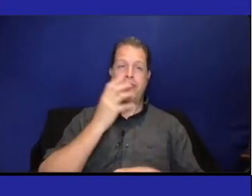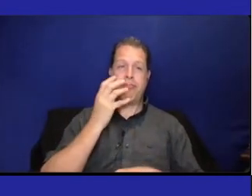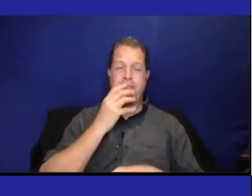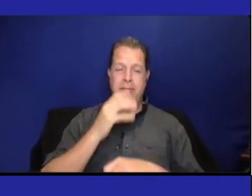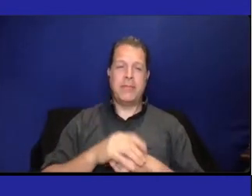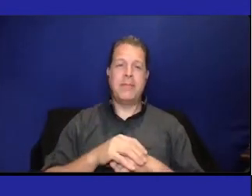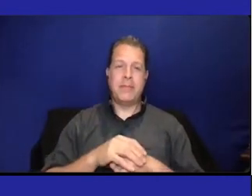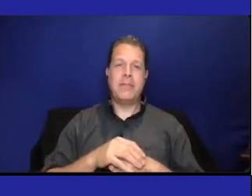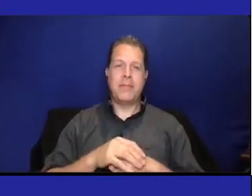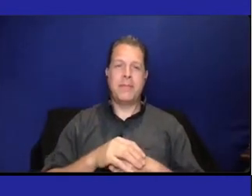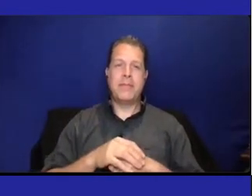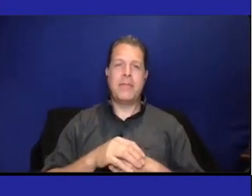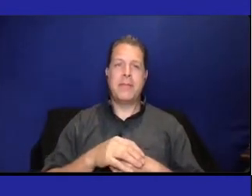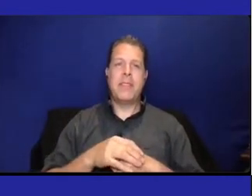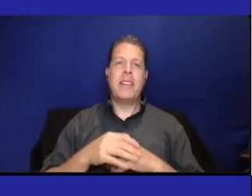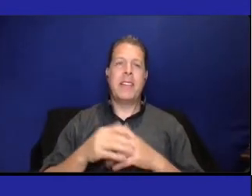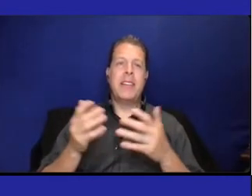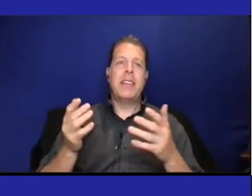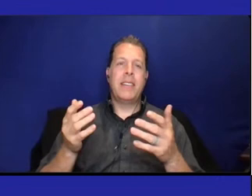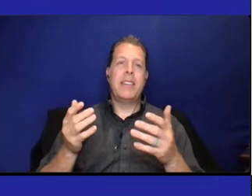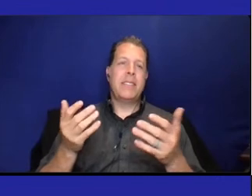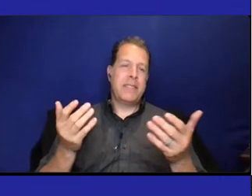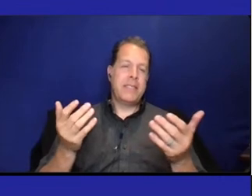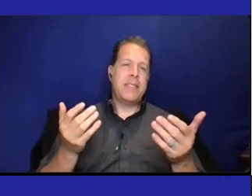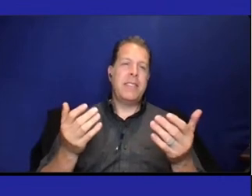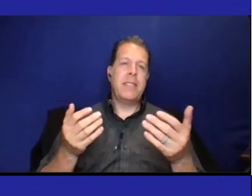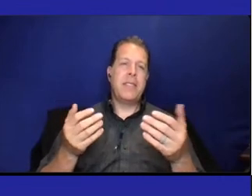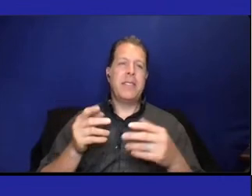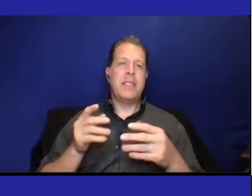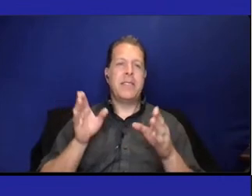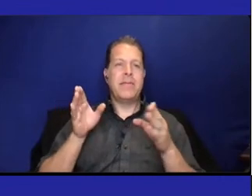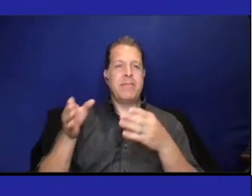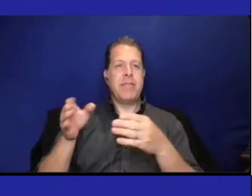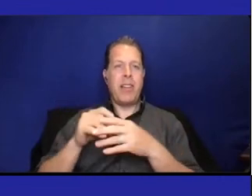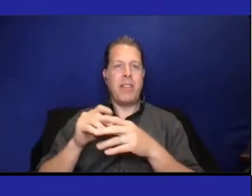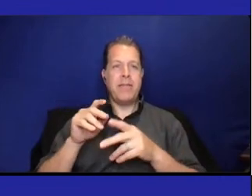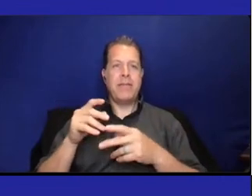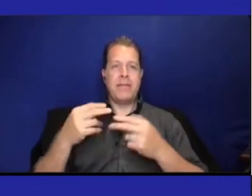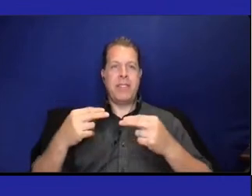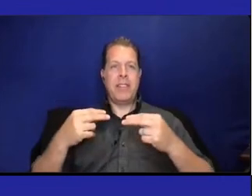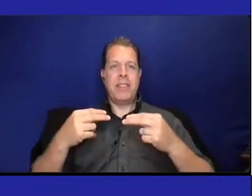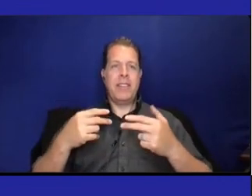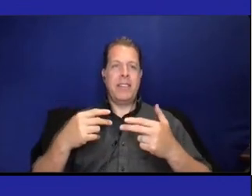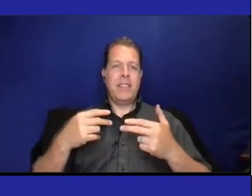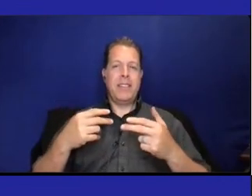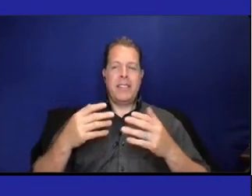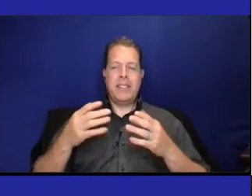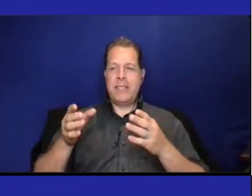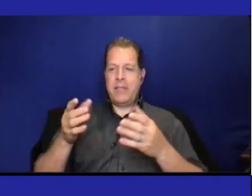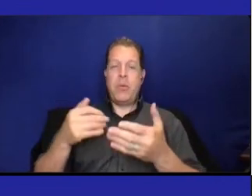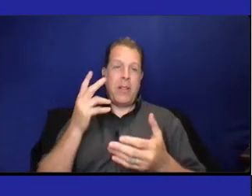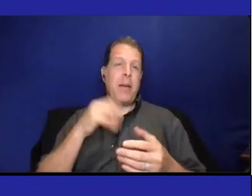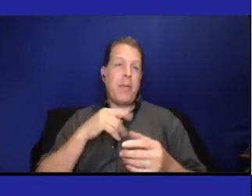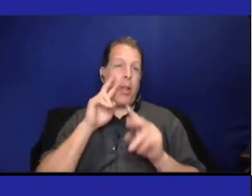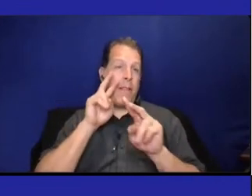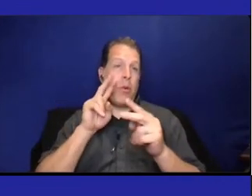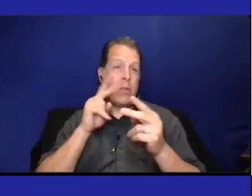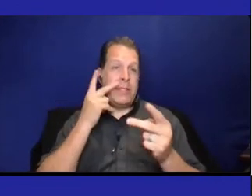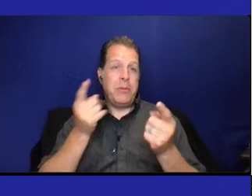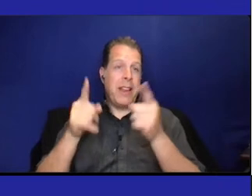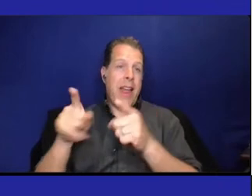Prisons are not humanizing, basically. And I can't wait to see what this is going to look like.